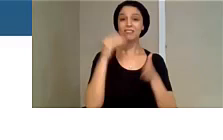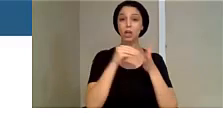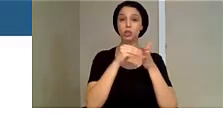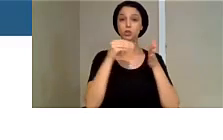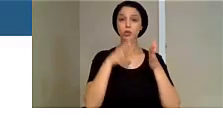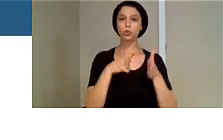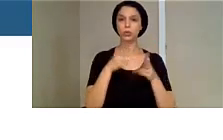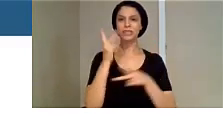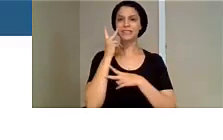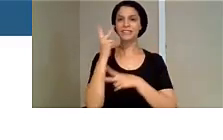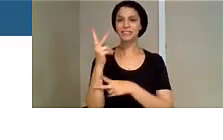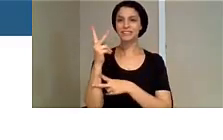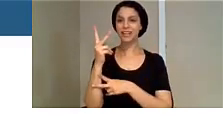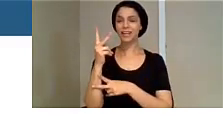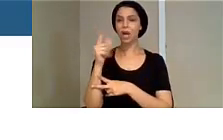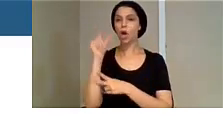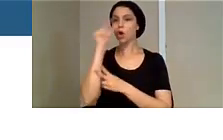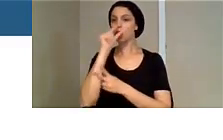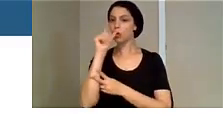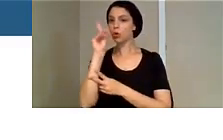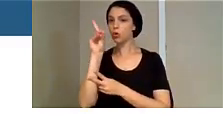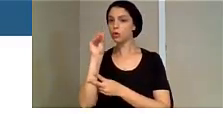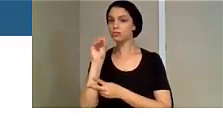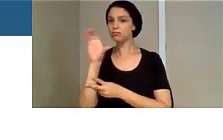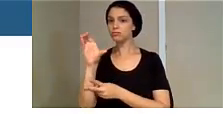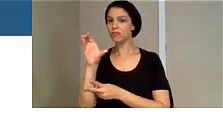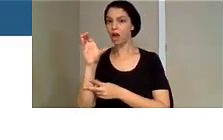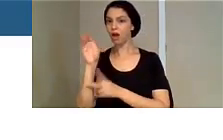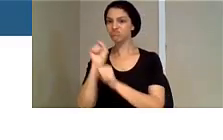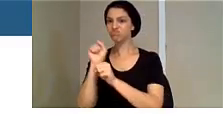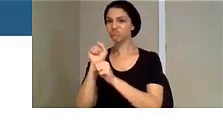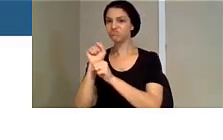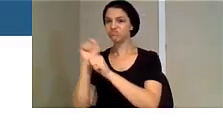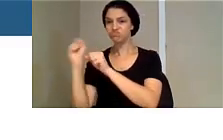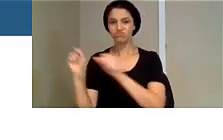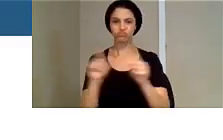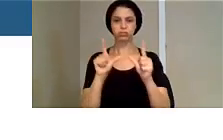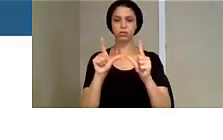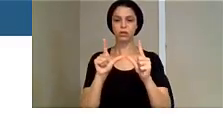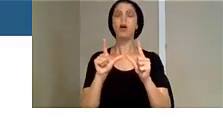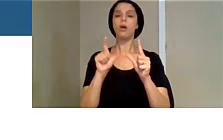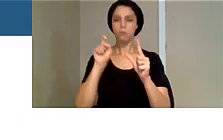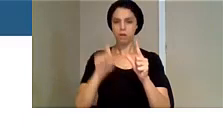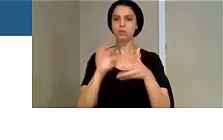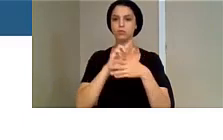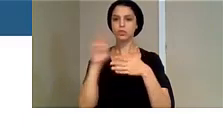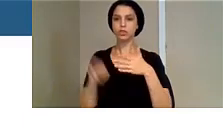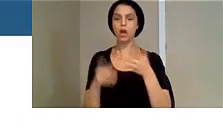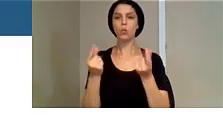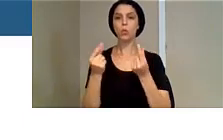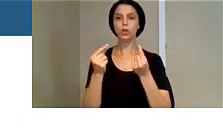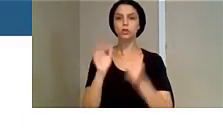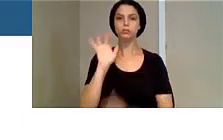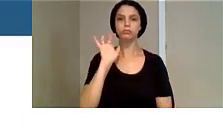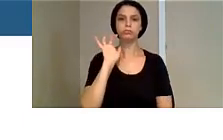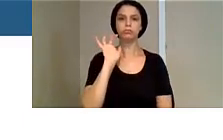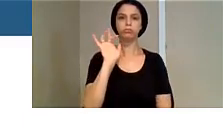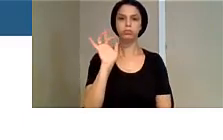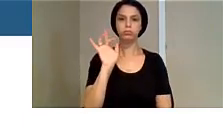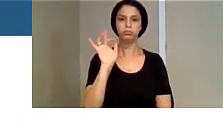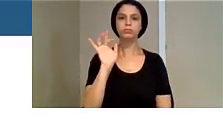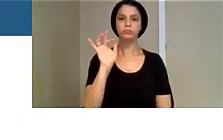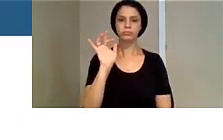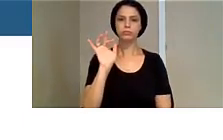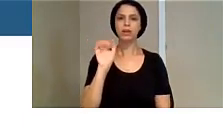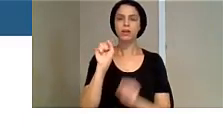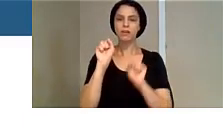assignment provided to them in their course to complete, their first step is going to be to click on the assignment button that's going to launch